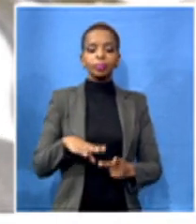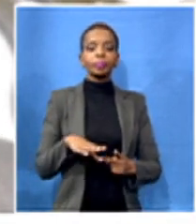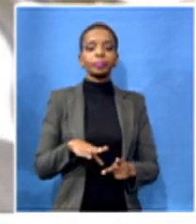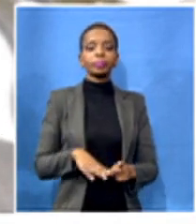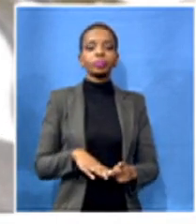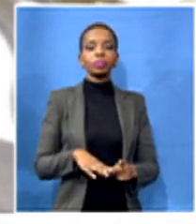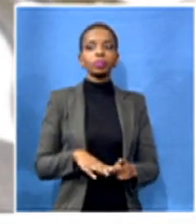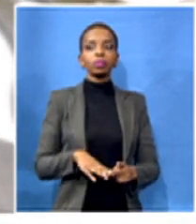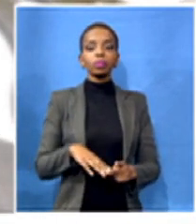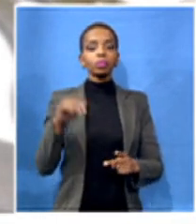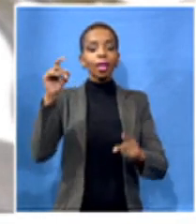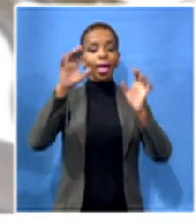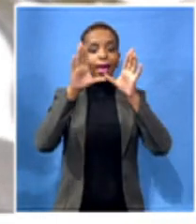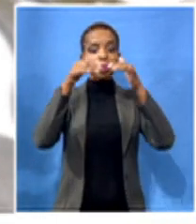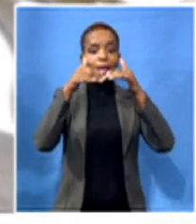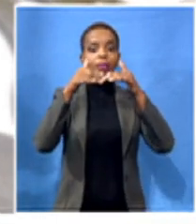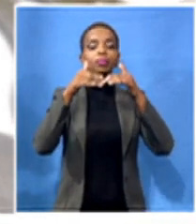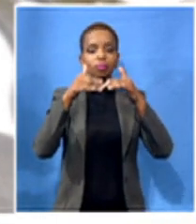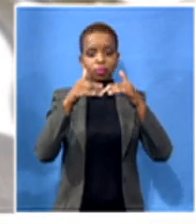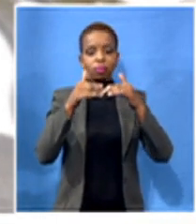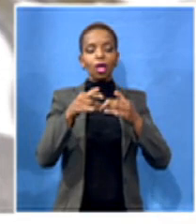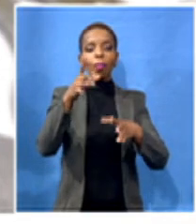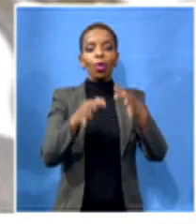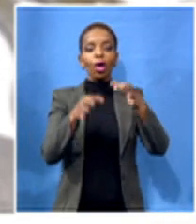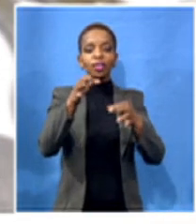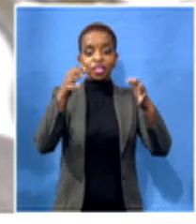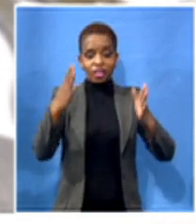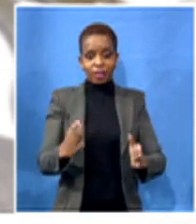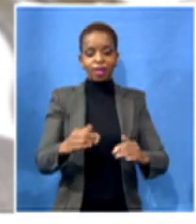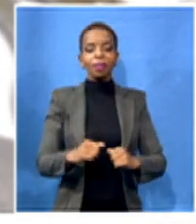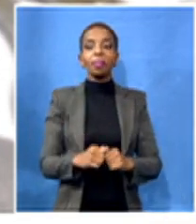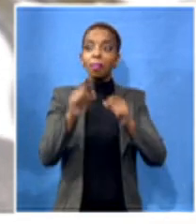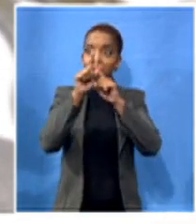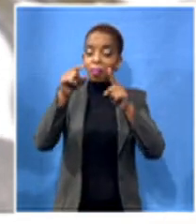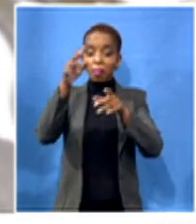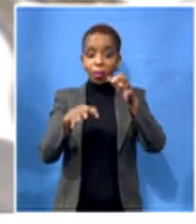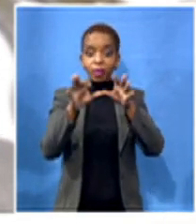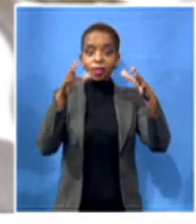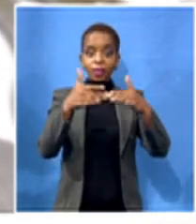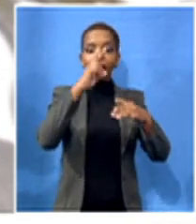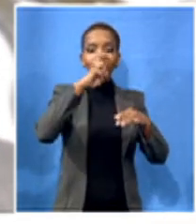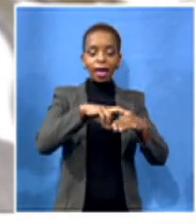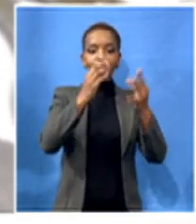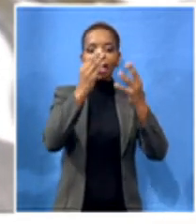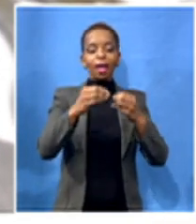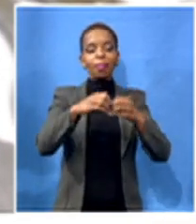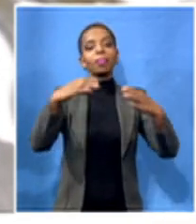and politicians need large numbers. South Africans are very